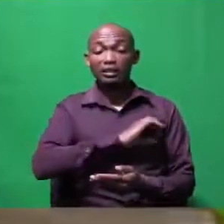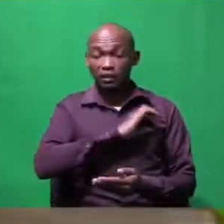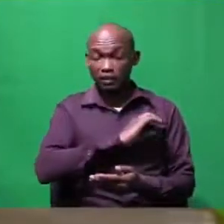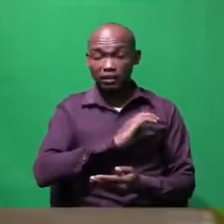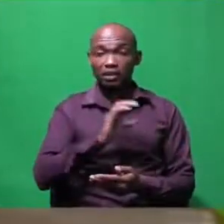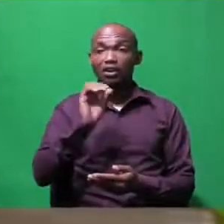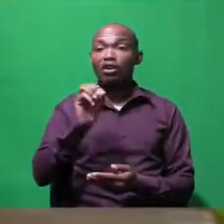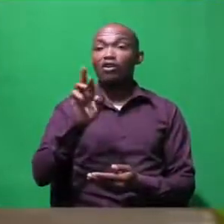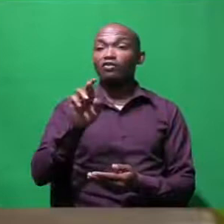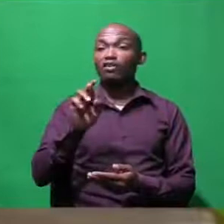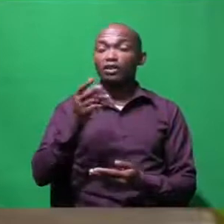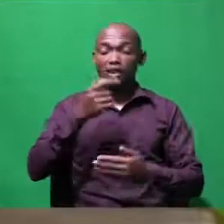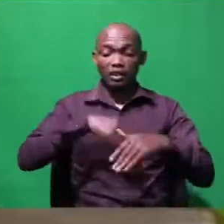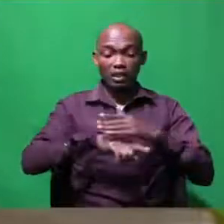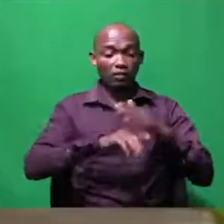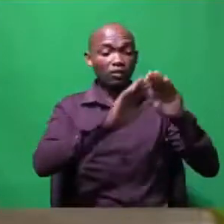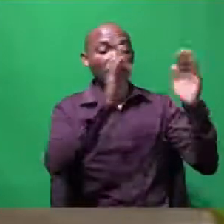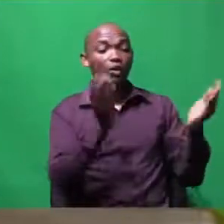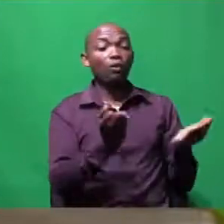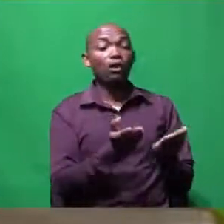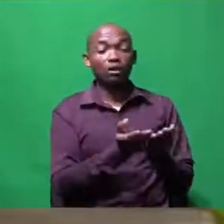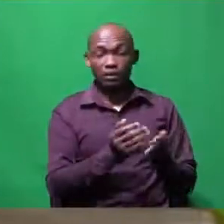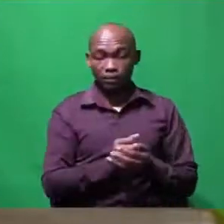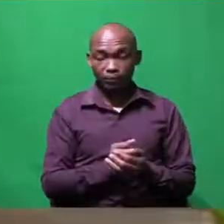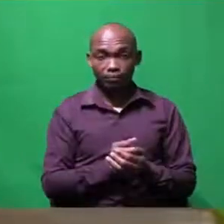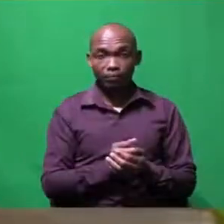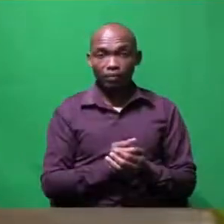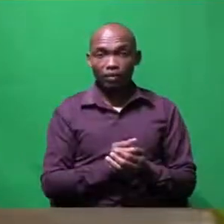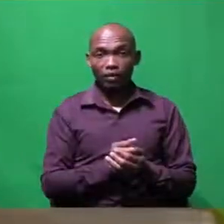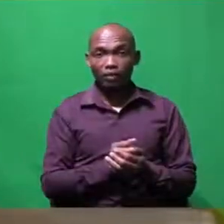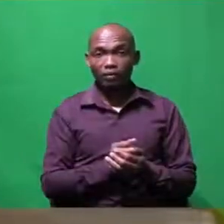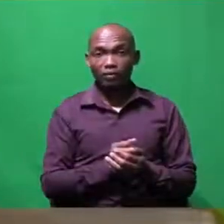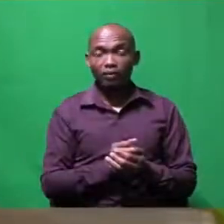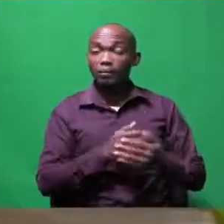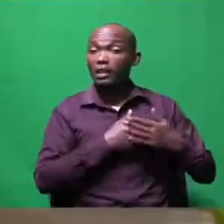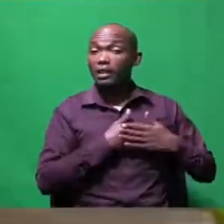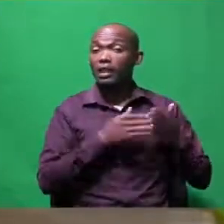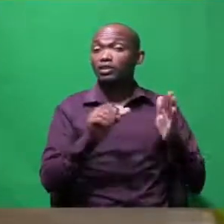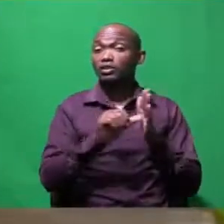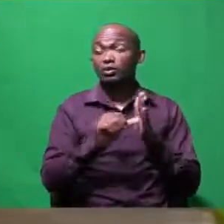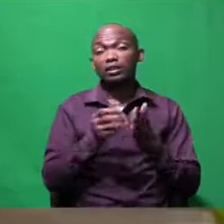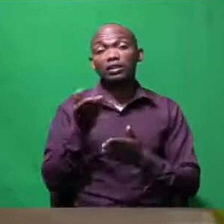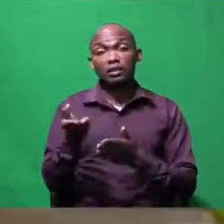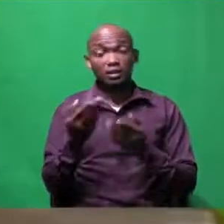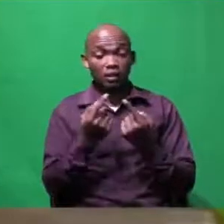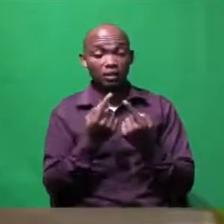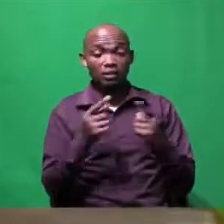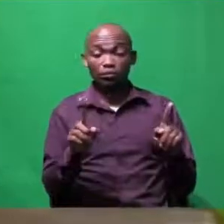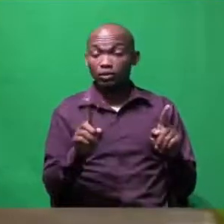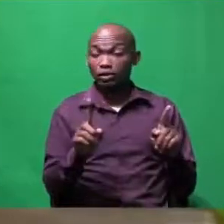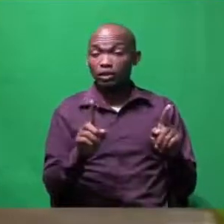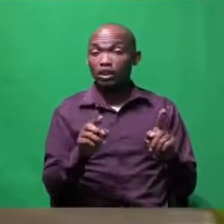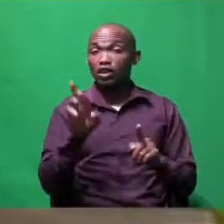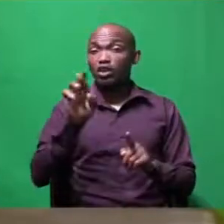of a rock all over the world. So my dear student, that is, you can distinguish a rock from